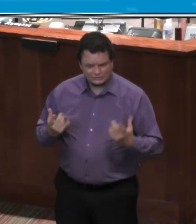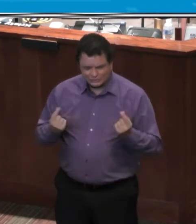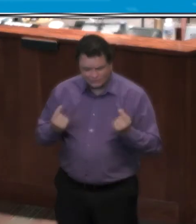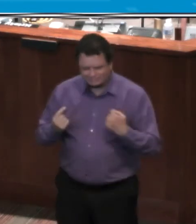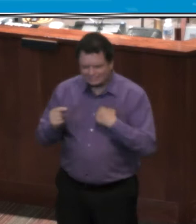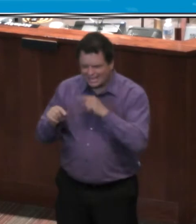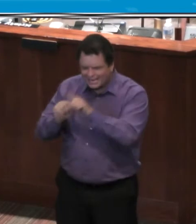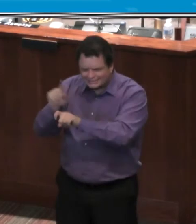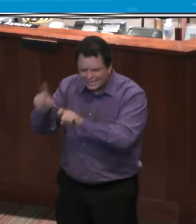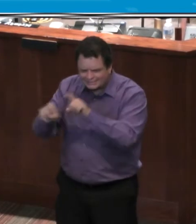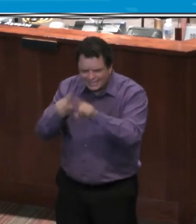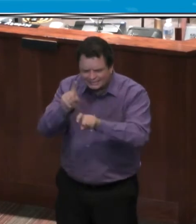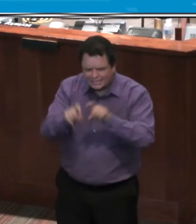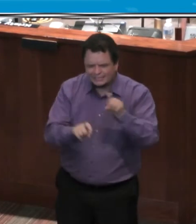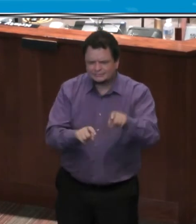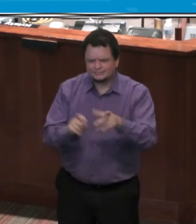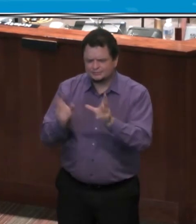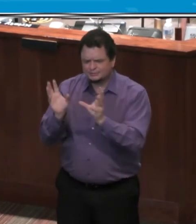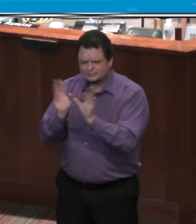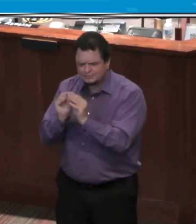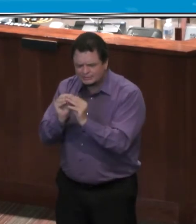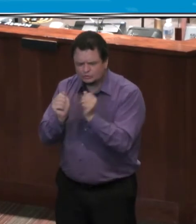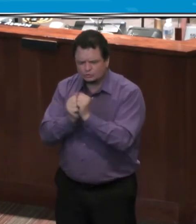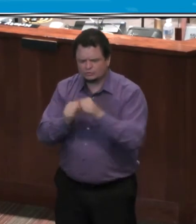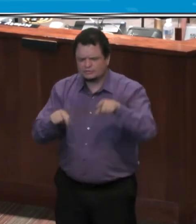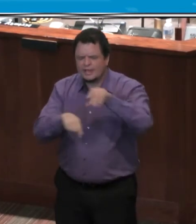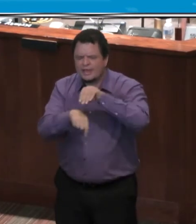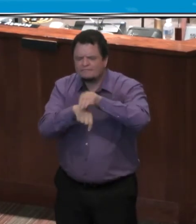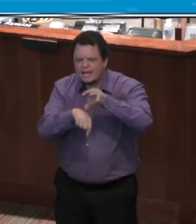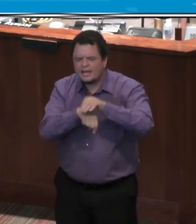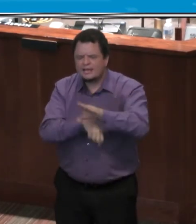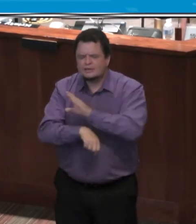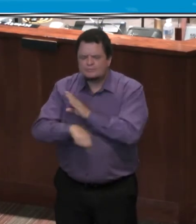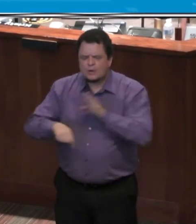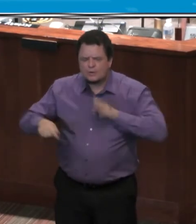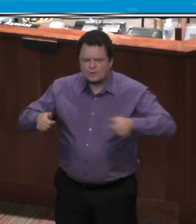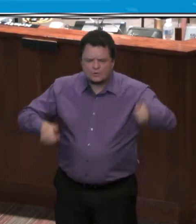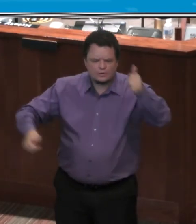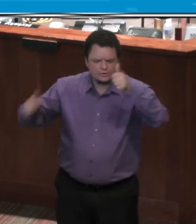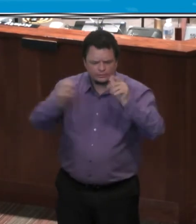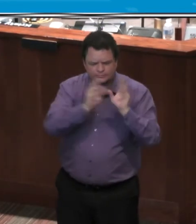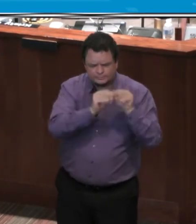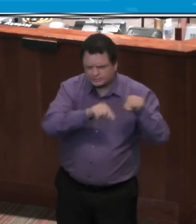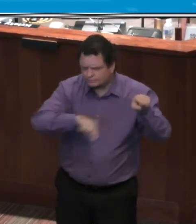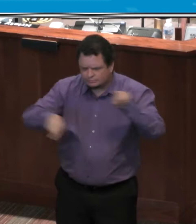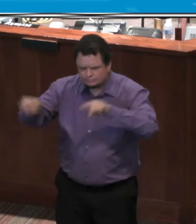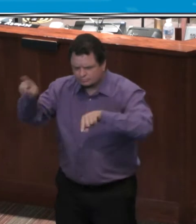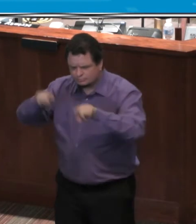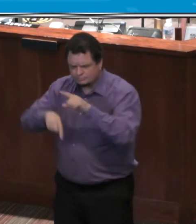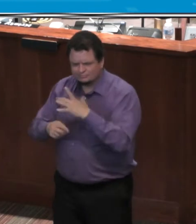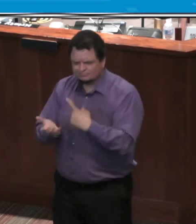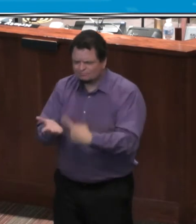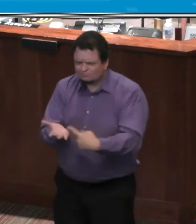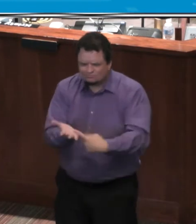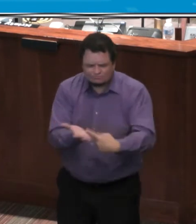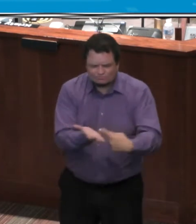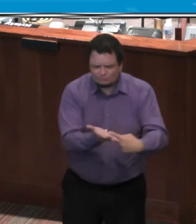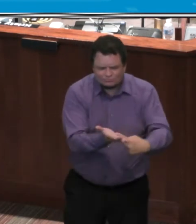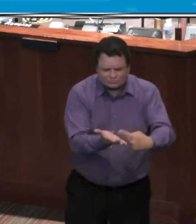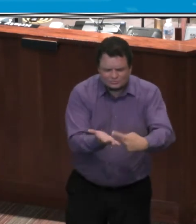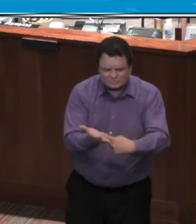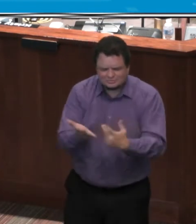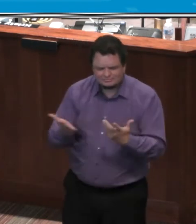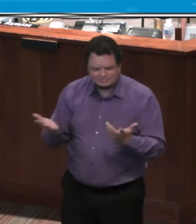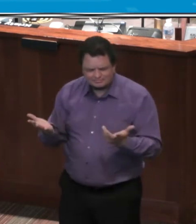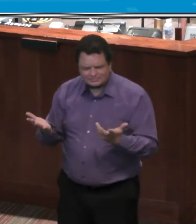Advisory Board. And we tried to discuss, and we discussed the strengths, areas for improvement, and future visions for the